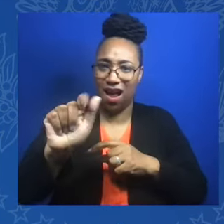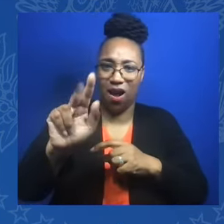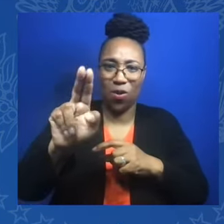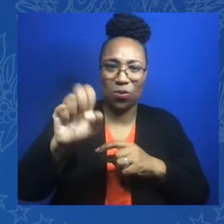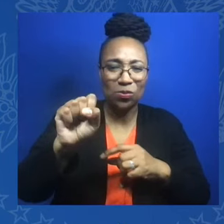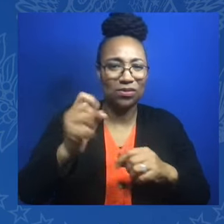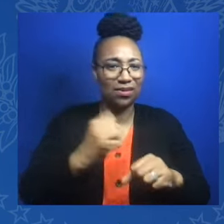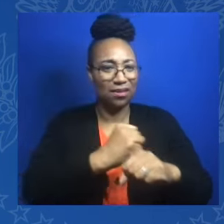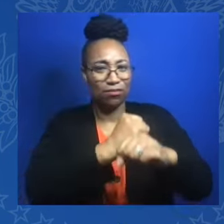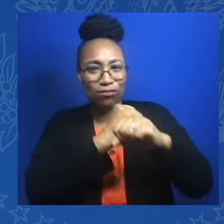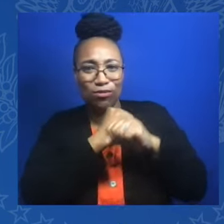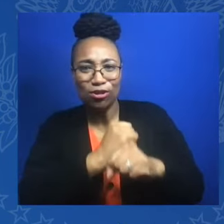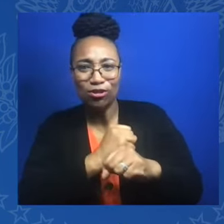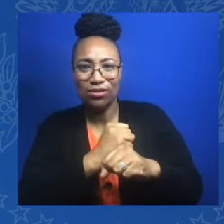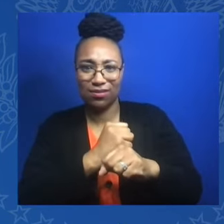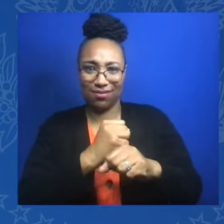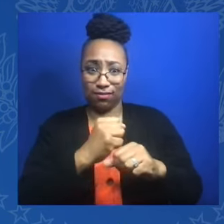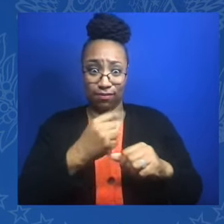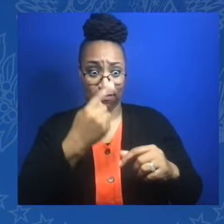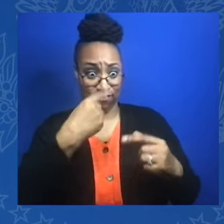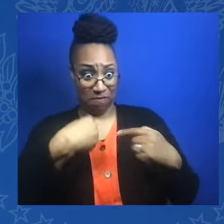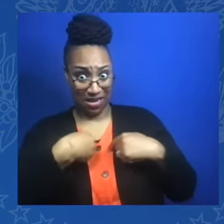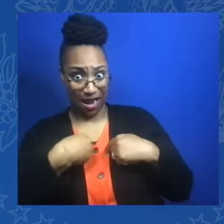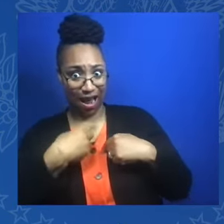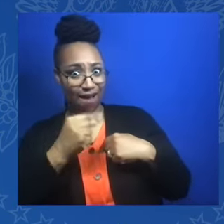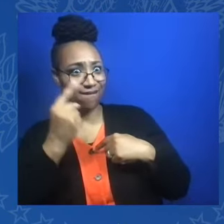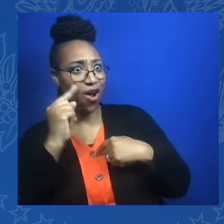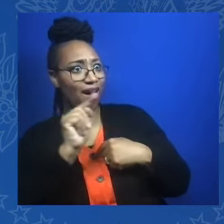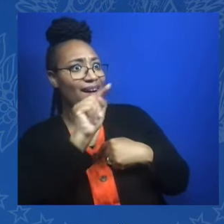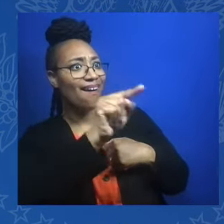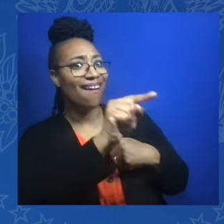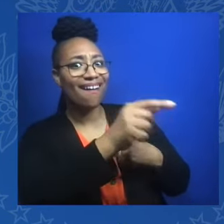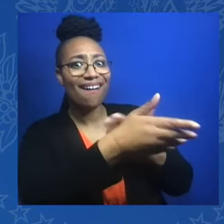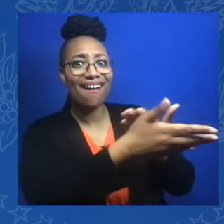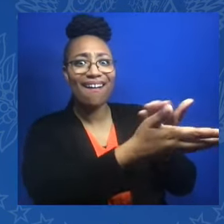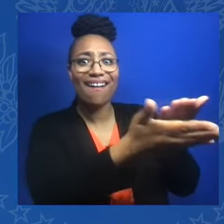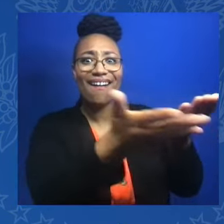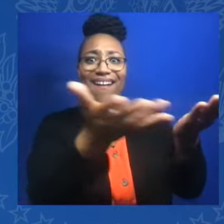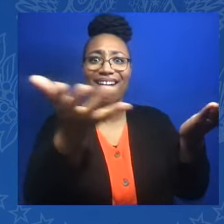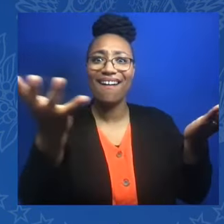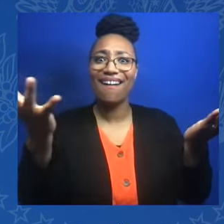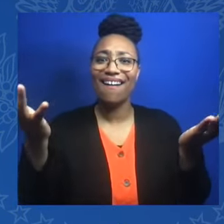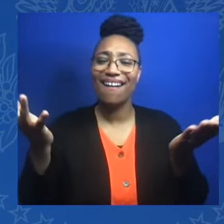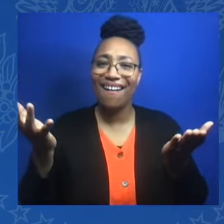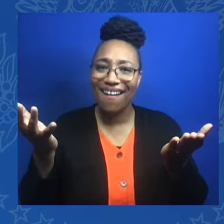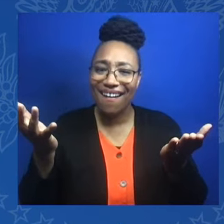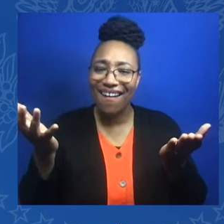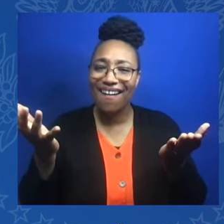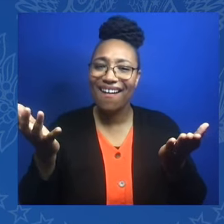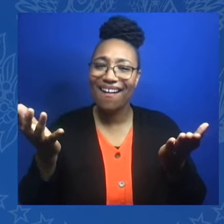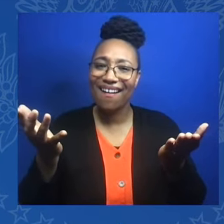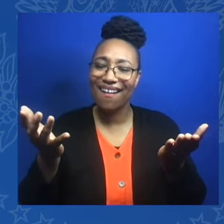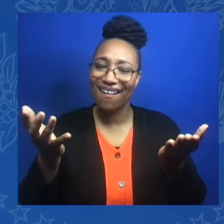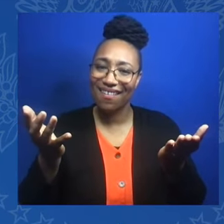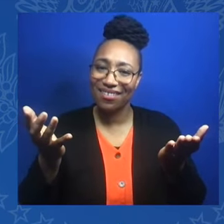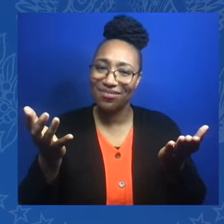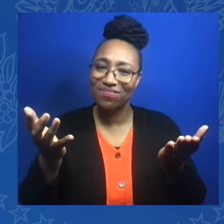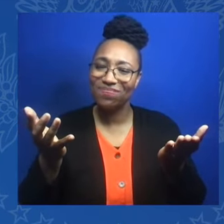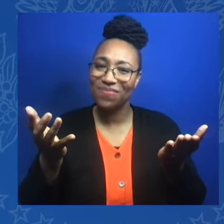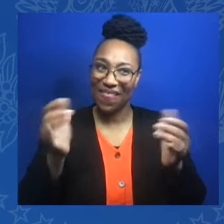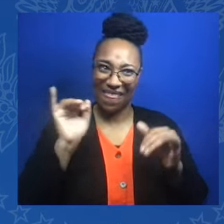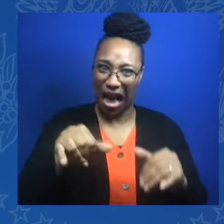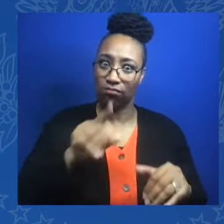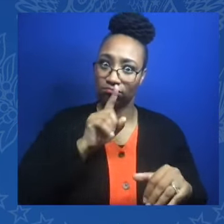who wish it. Through more than a century of that historic endeavor, Canada and the United States have had each